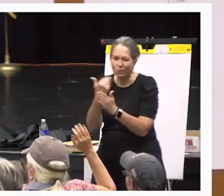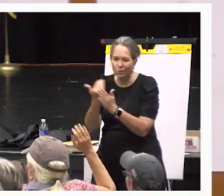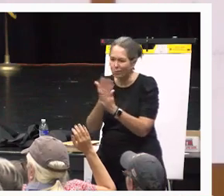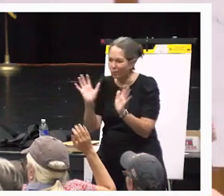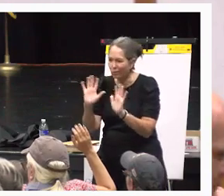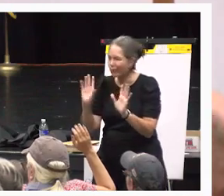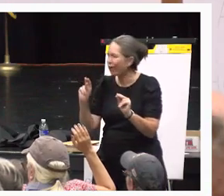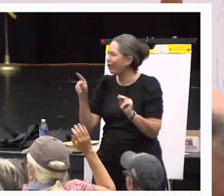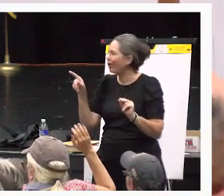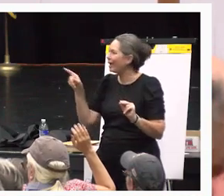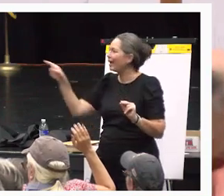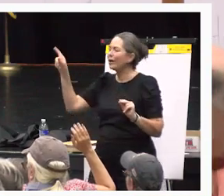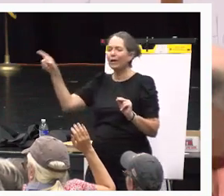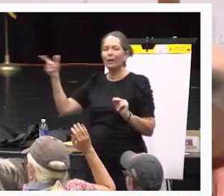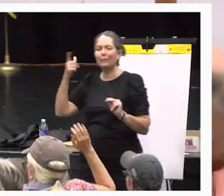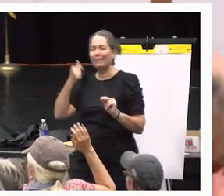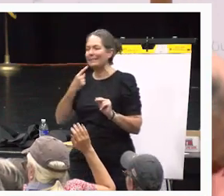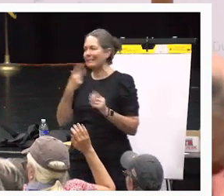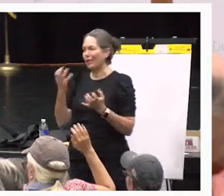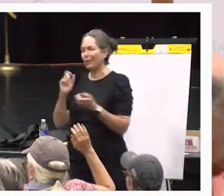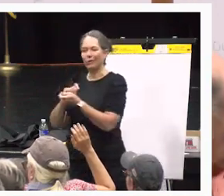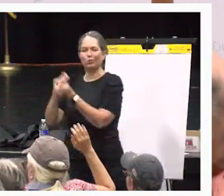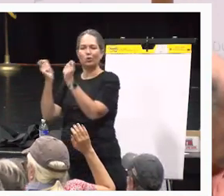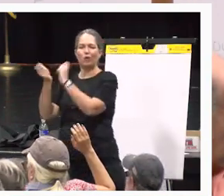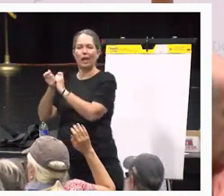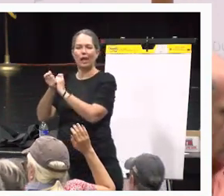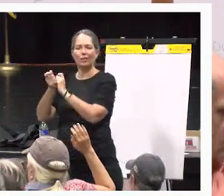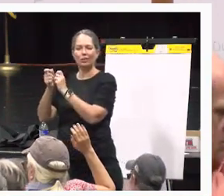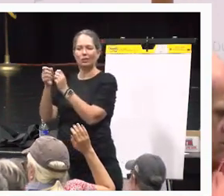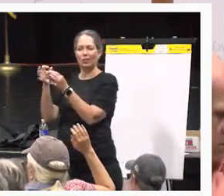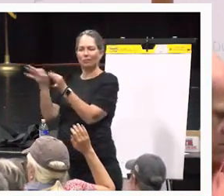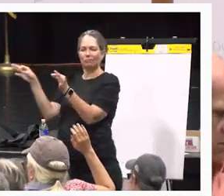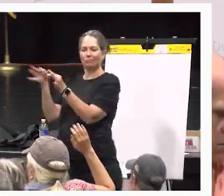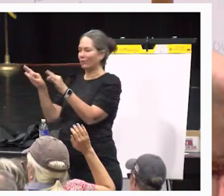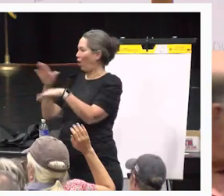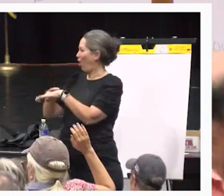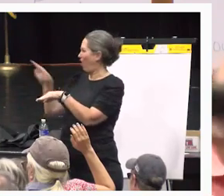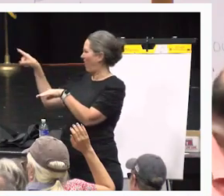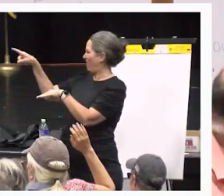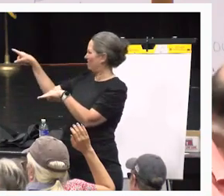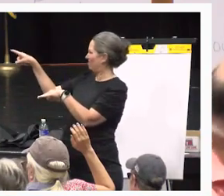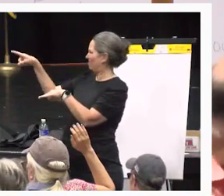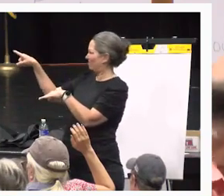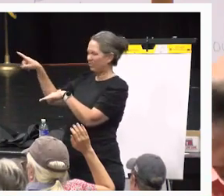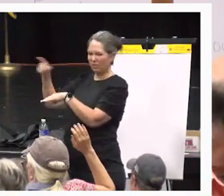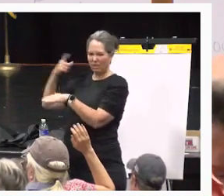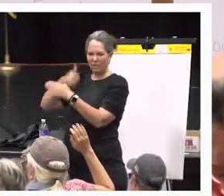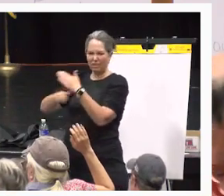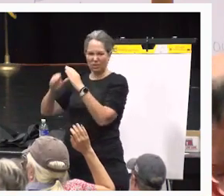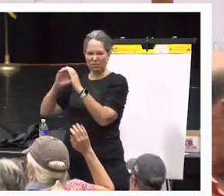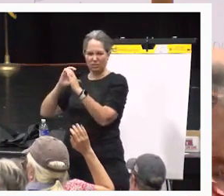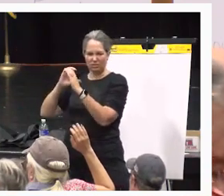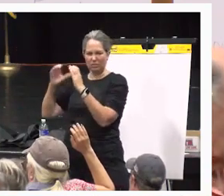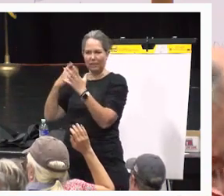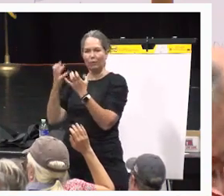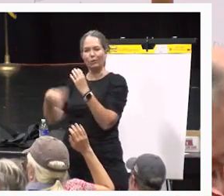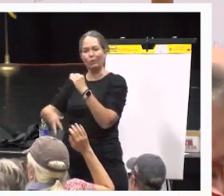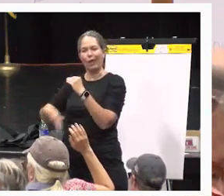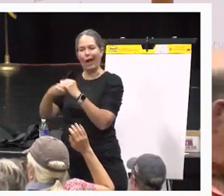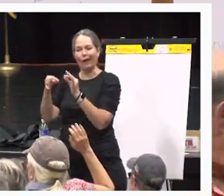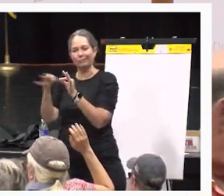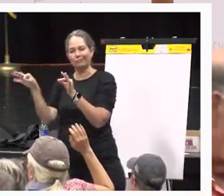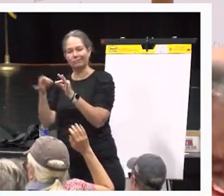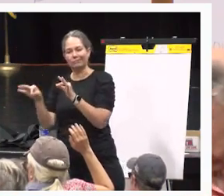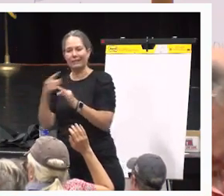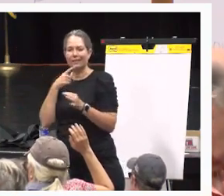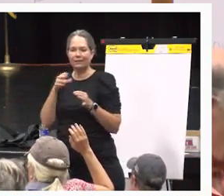He's basically saying he wants to change the language that's in the sheet on that particular item to add language that